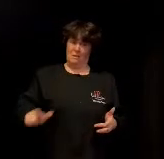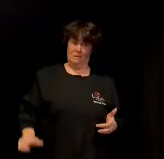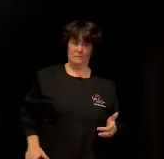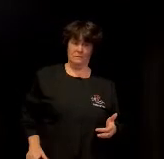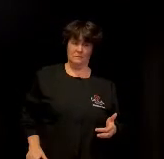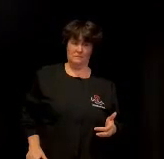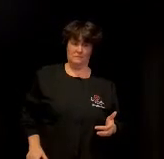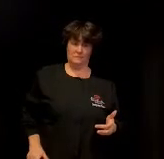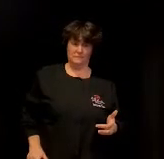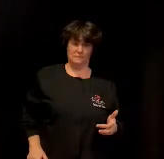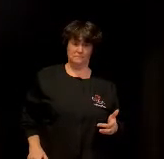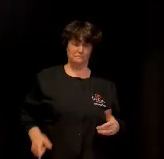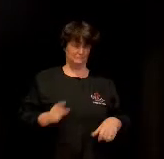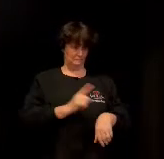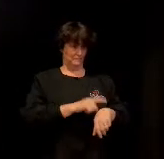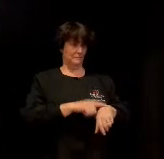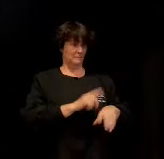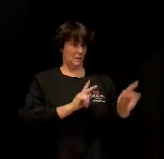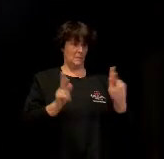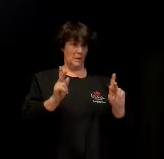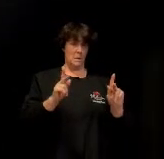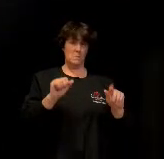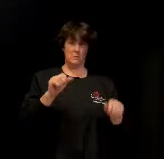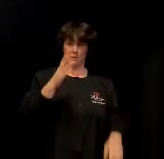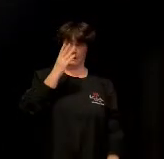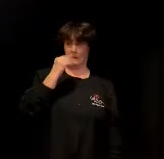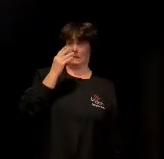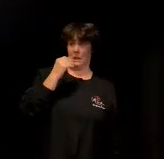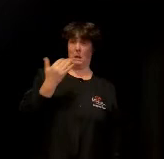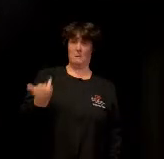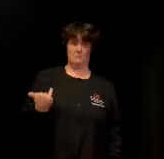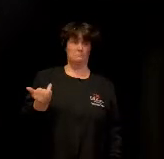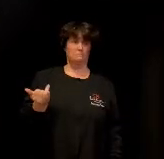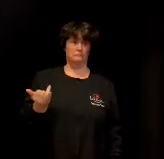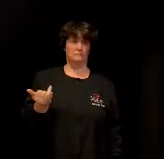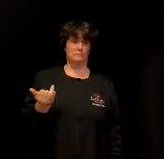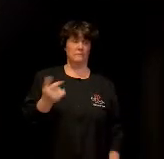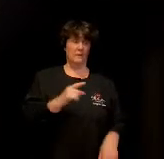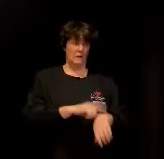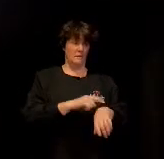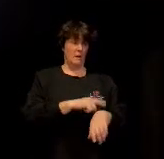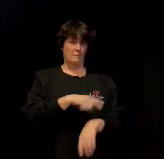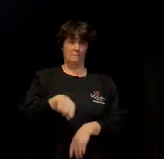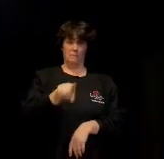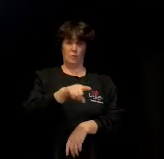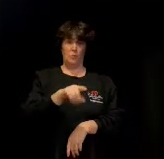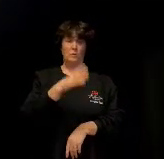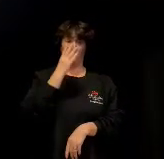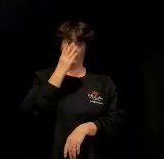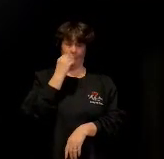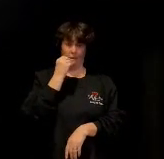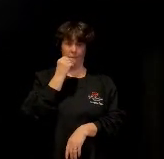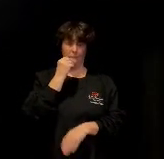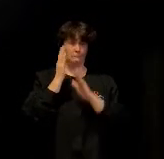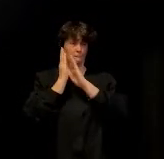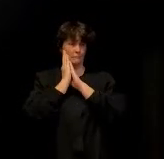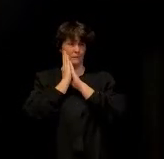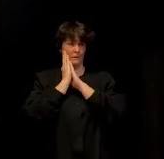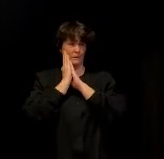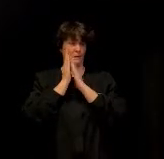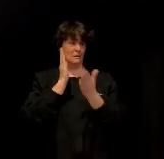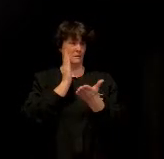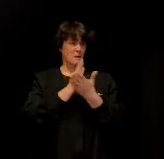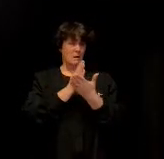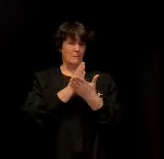Amen. Come on, it's time for some people just to be able to sleep in this room. Amen. It's time for you to sleep. Quit trying to work it